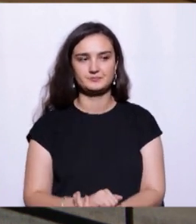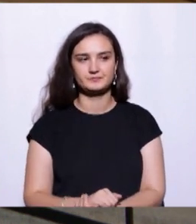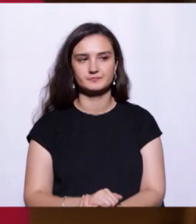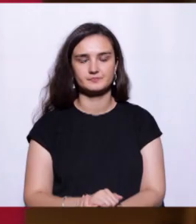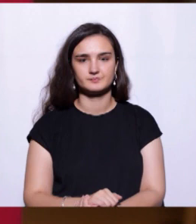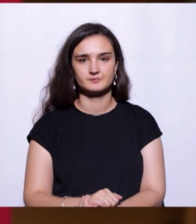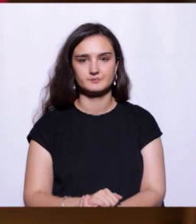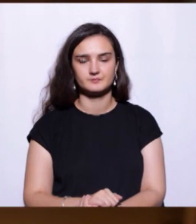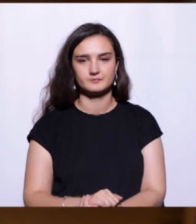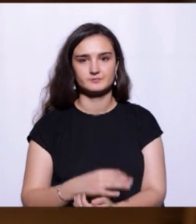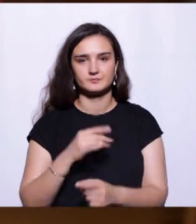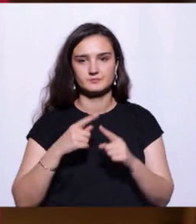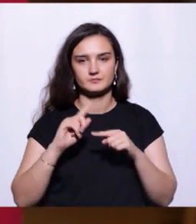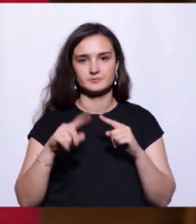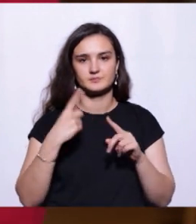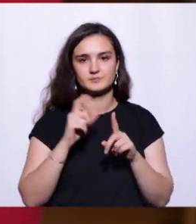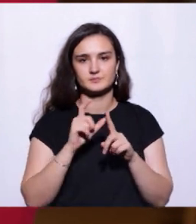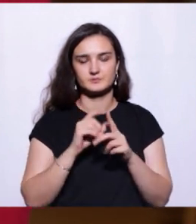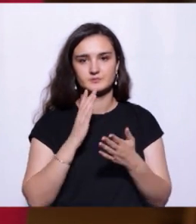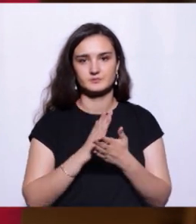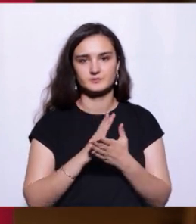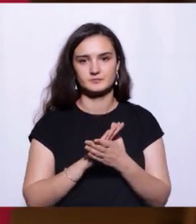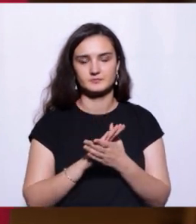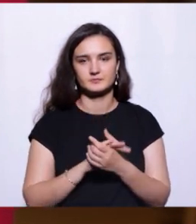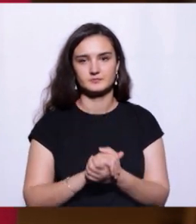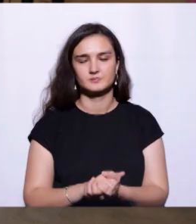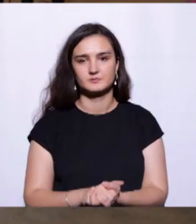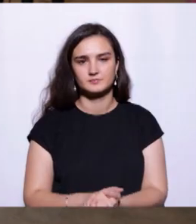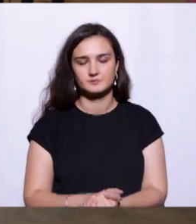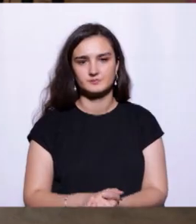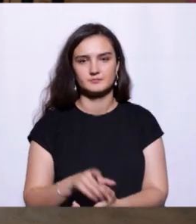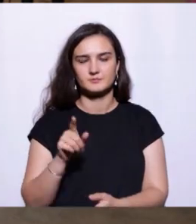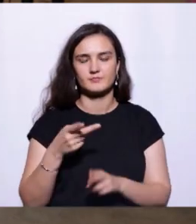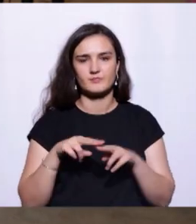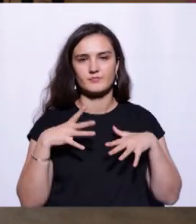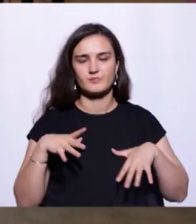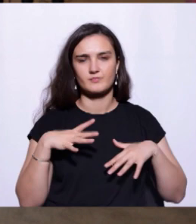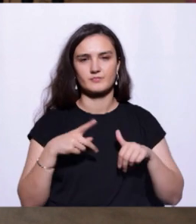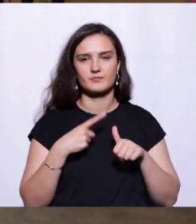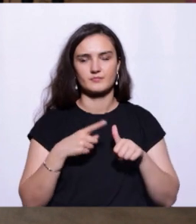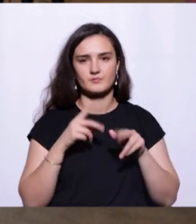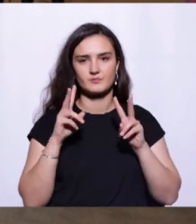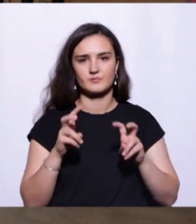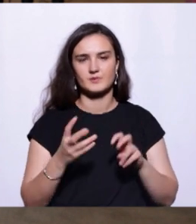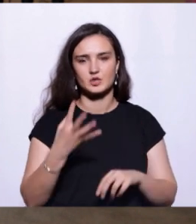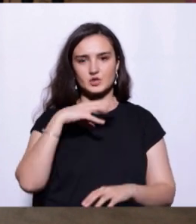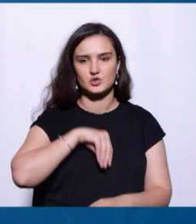patara. And our next word is swallow. Swallow is a verb, and in Georgian it means chaqlapva an